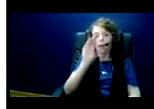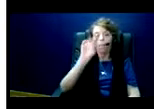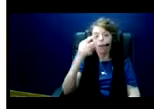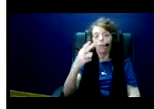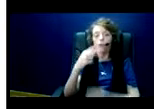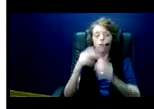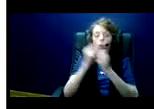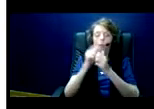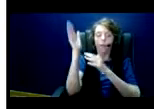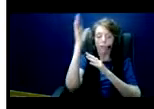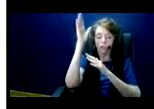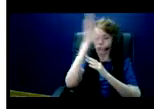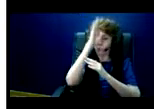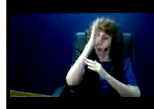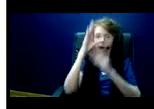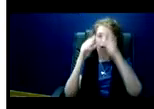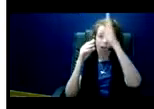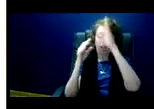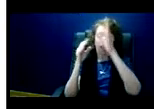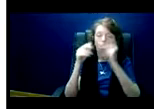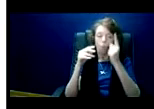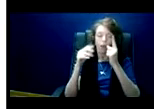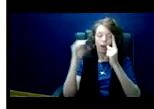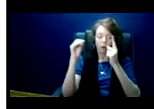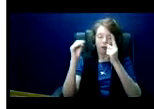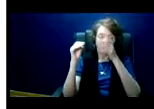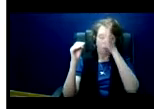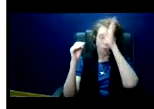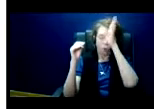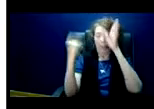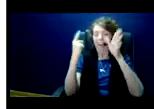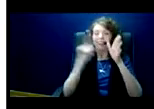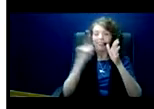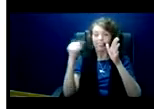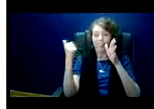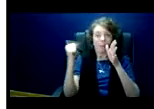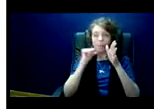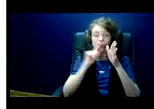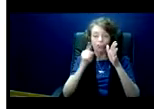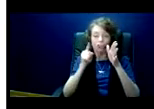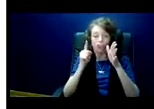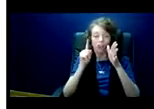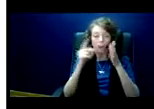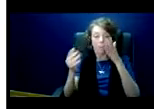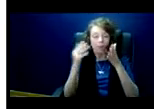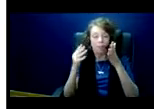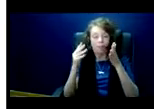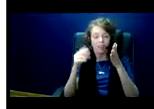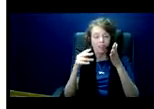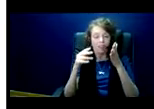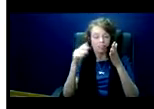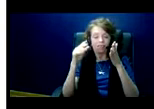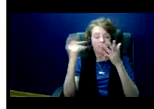shark, and they're both hand puppets. One is a shark, and I'm actually not sure what the other one is. It looks like another sea creature,